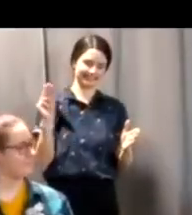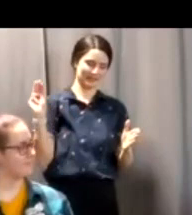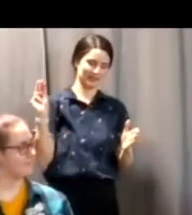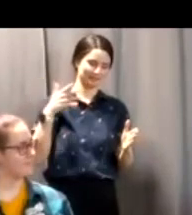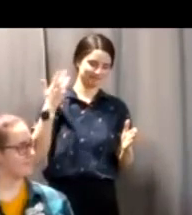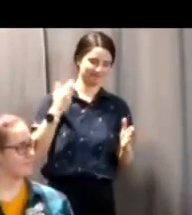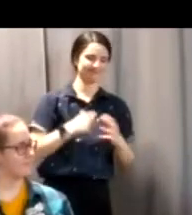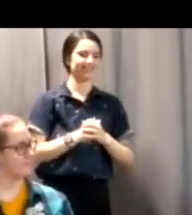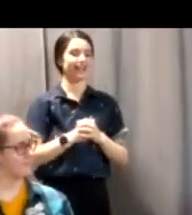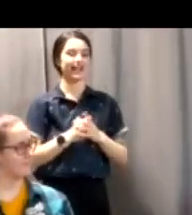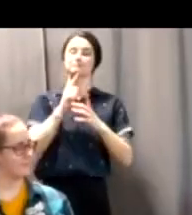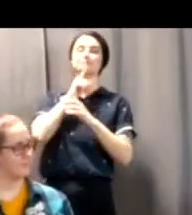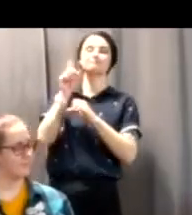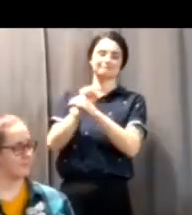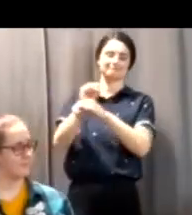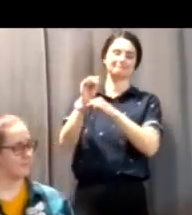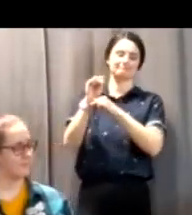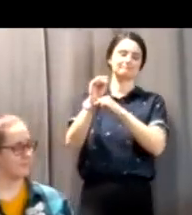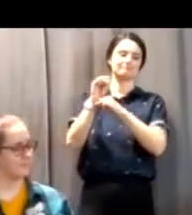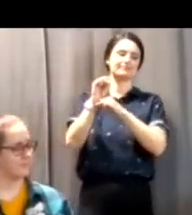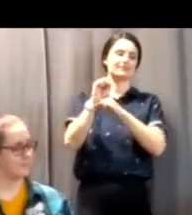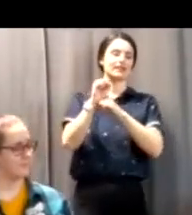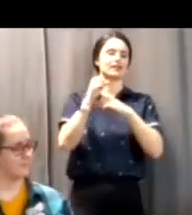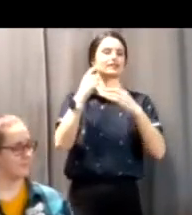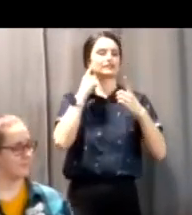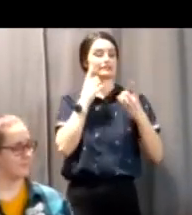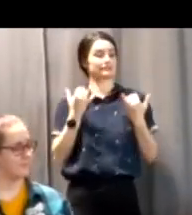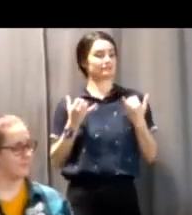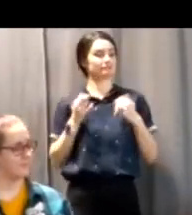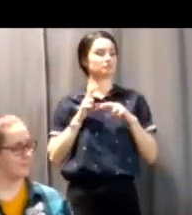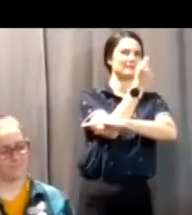Yeah, that's certainly very true. And I think sitting here, I'm